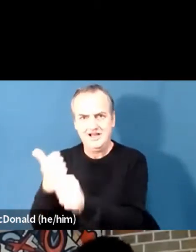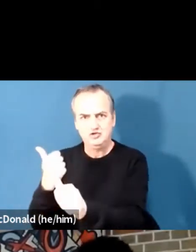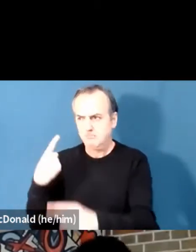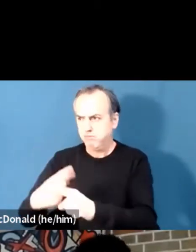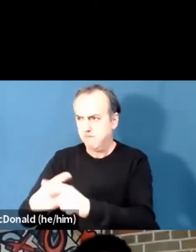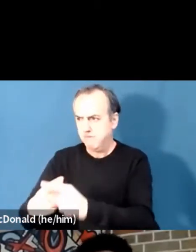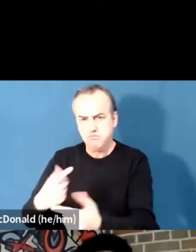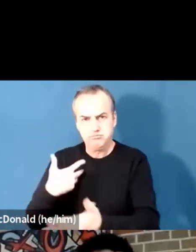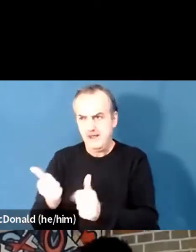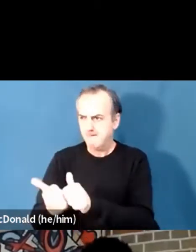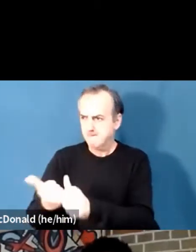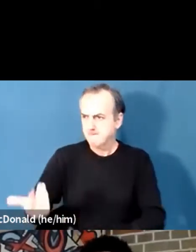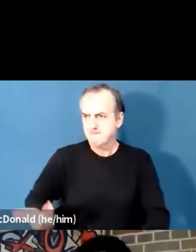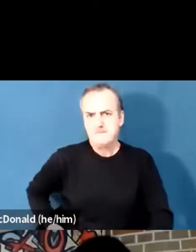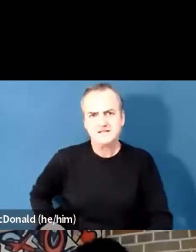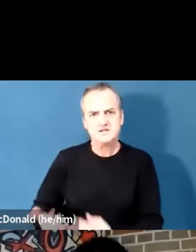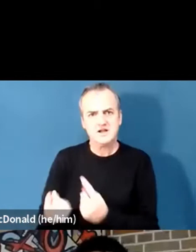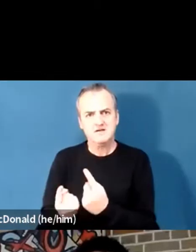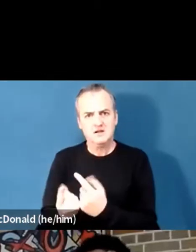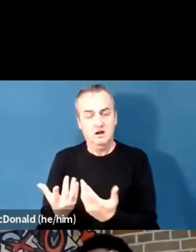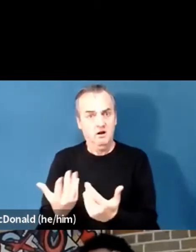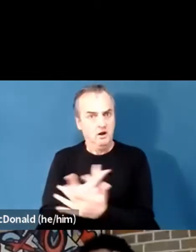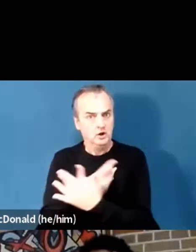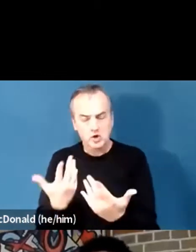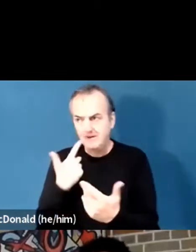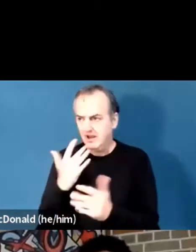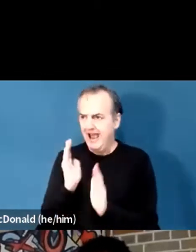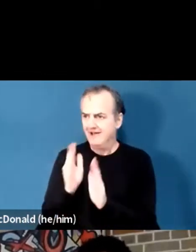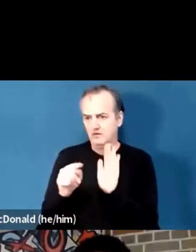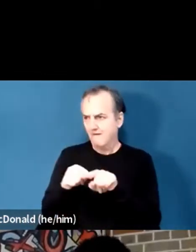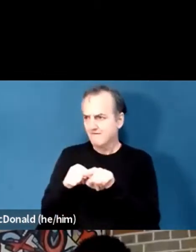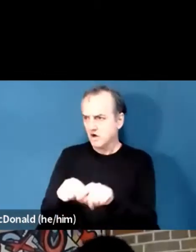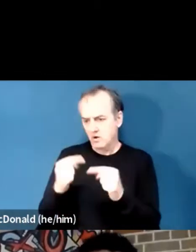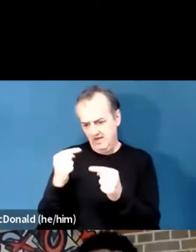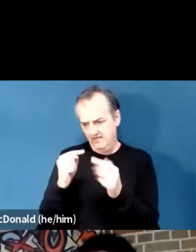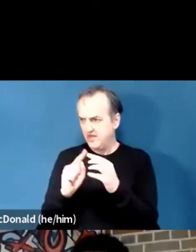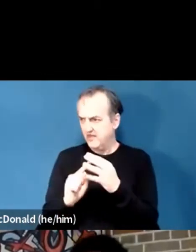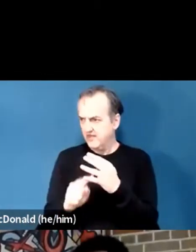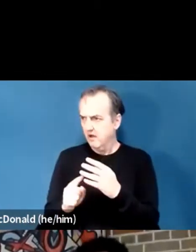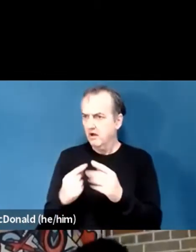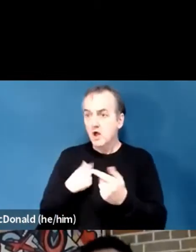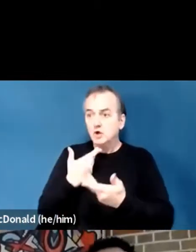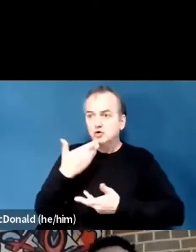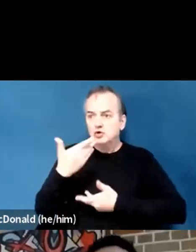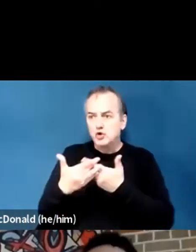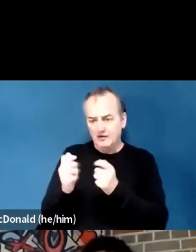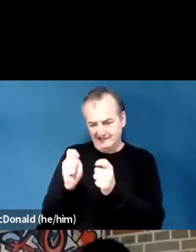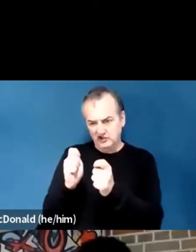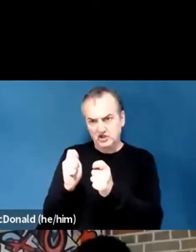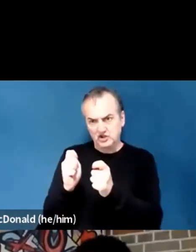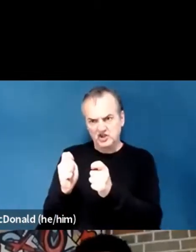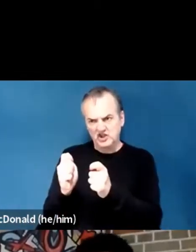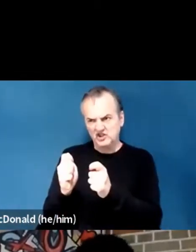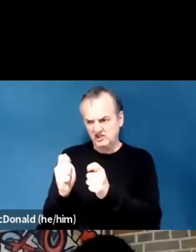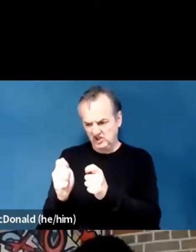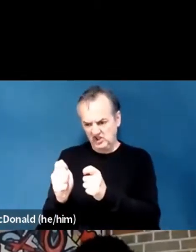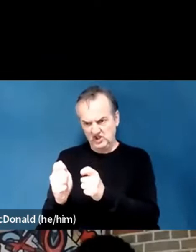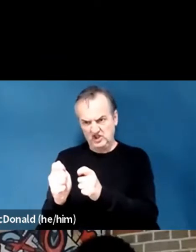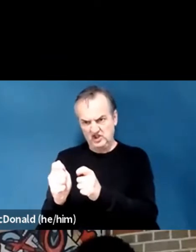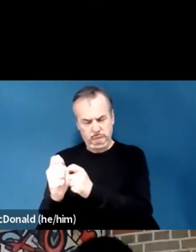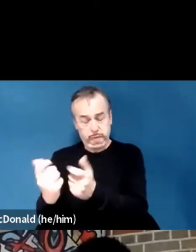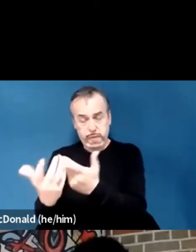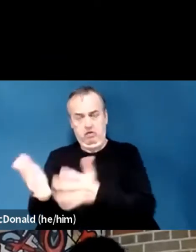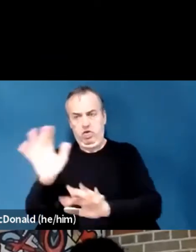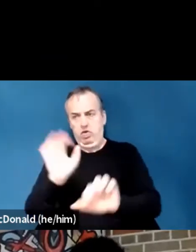this is industry, business of business. And there's so many hoops to jump through. And the story that you want to tell has got to be manipulated or got to be orchestrated in such a way